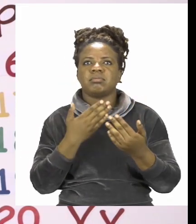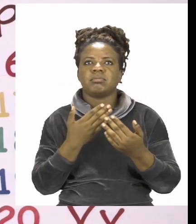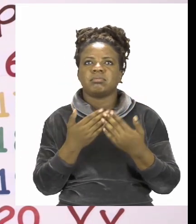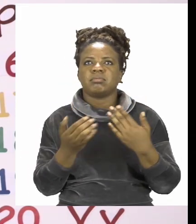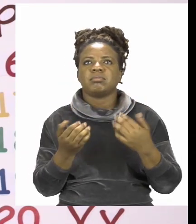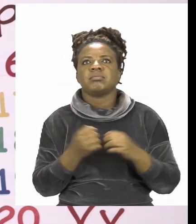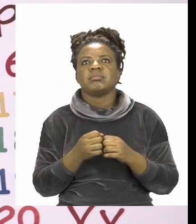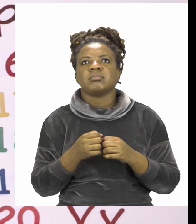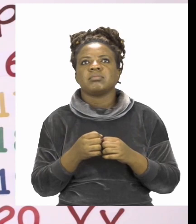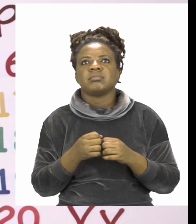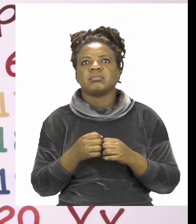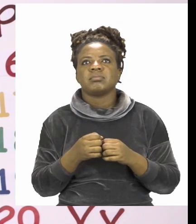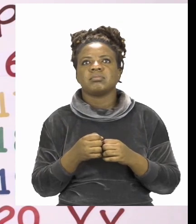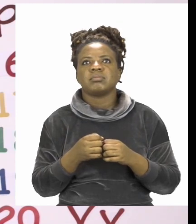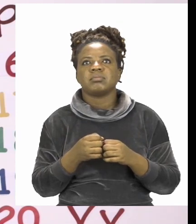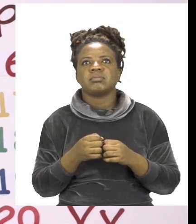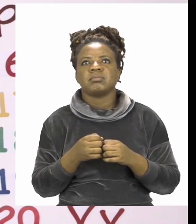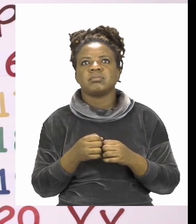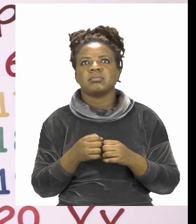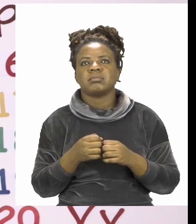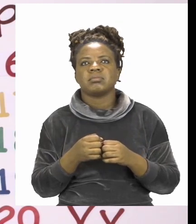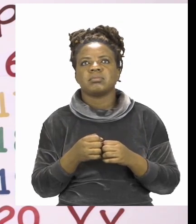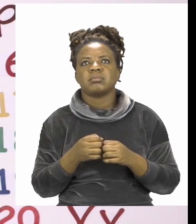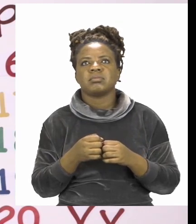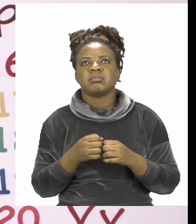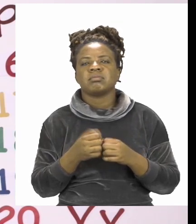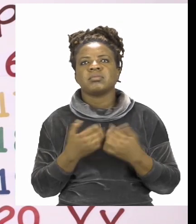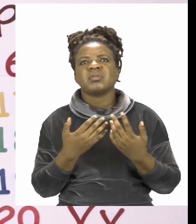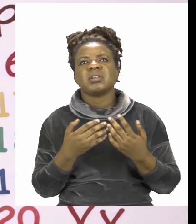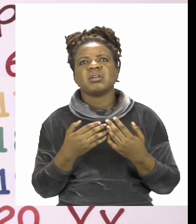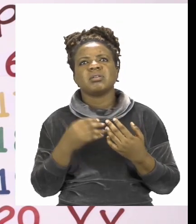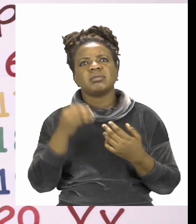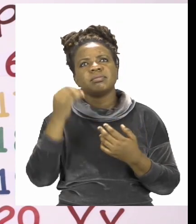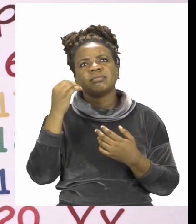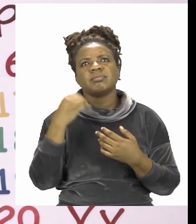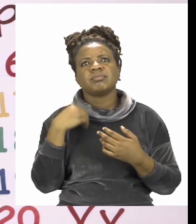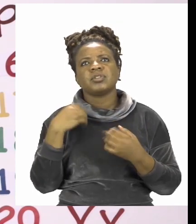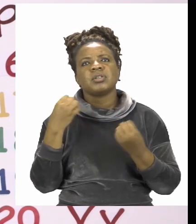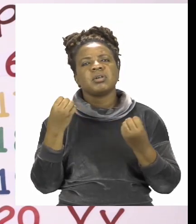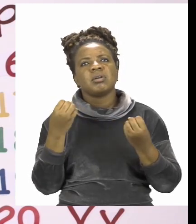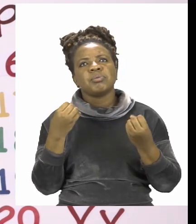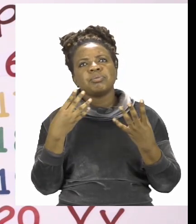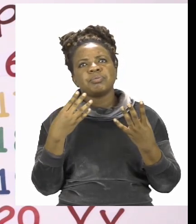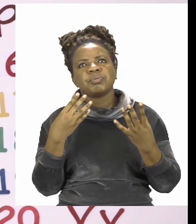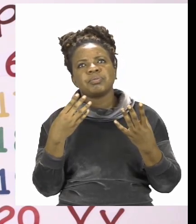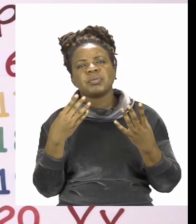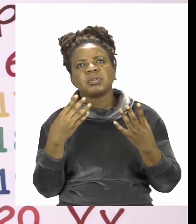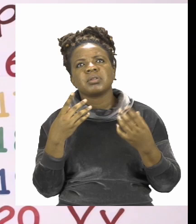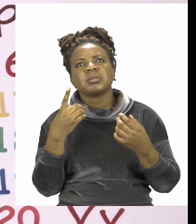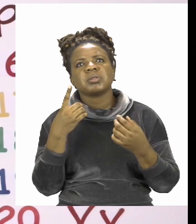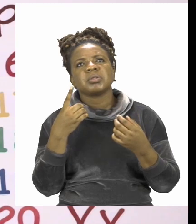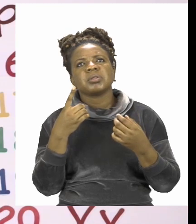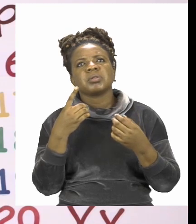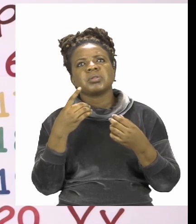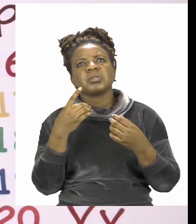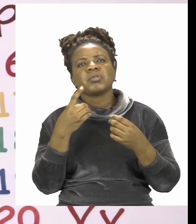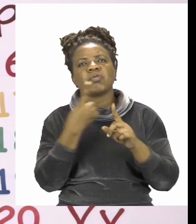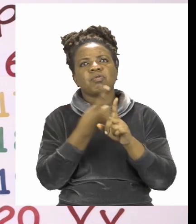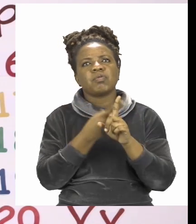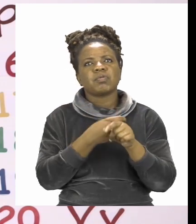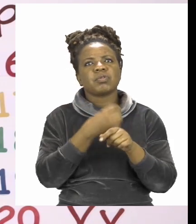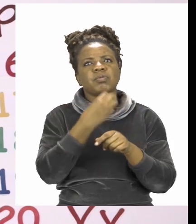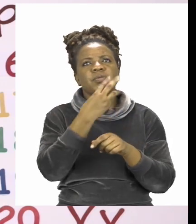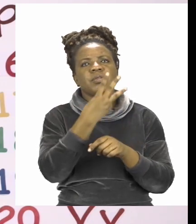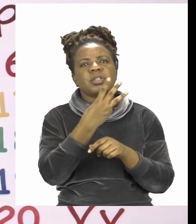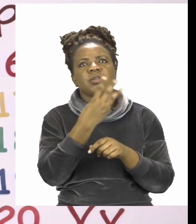need, but I know that I need to get from 34 to 36. Once I get my answer in terms